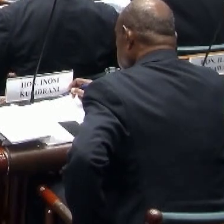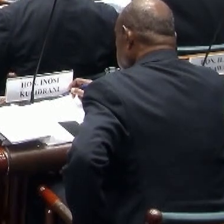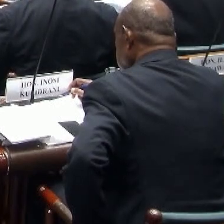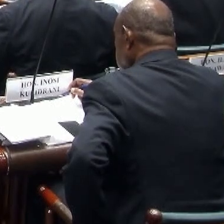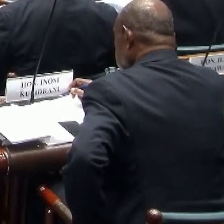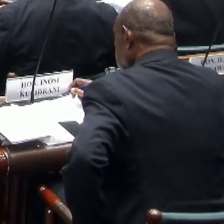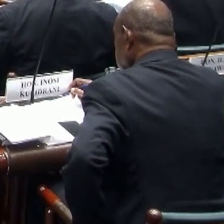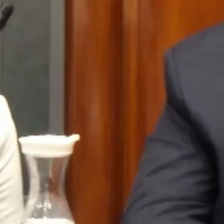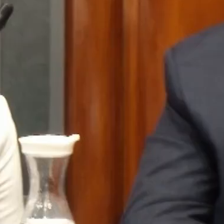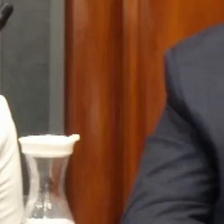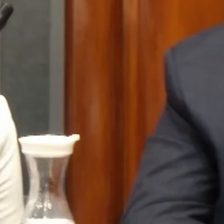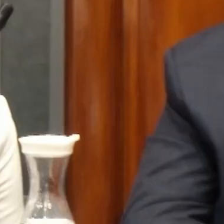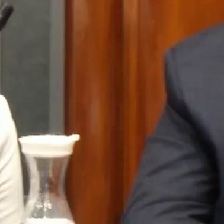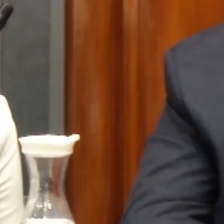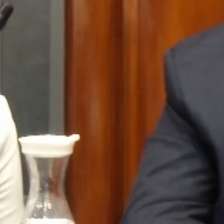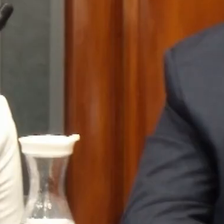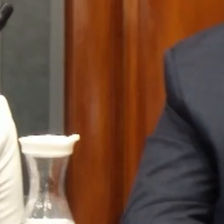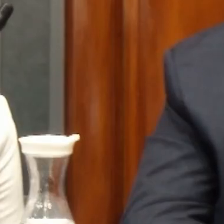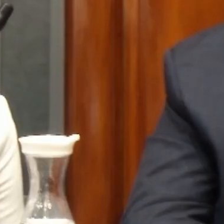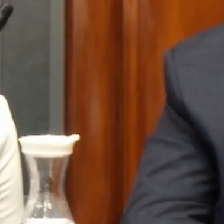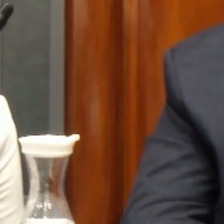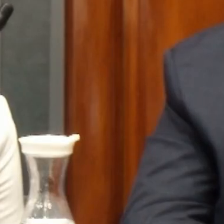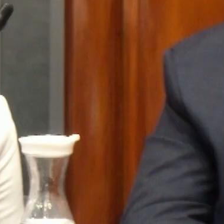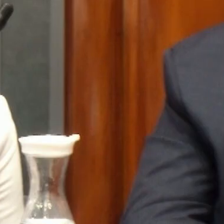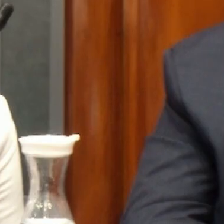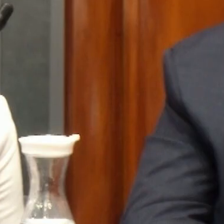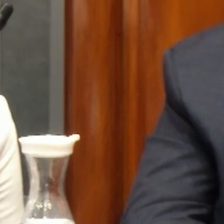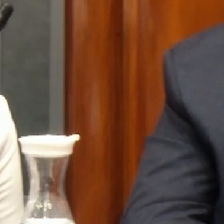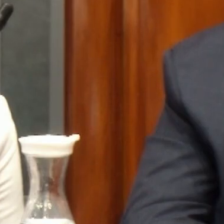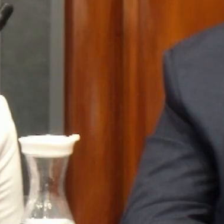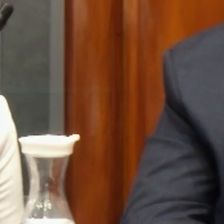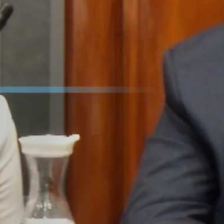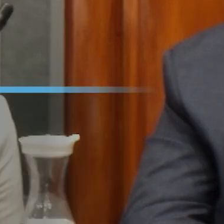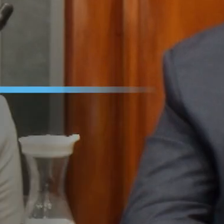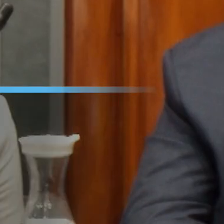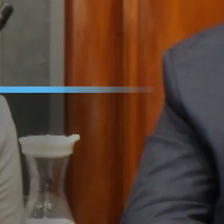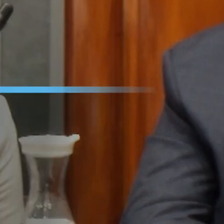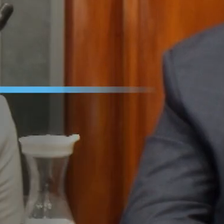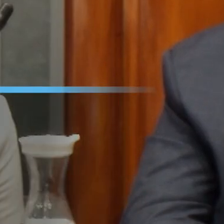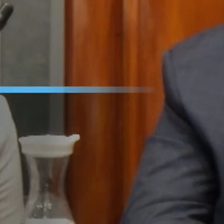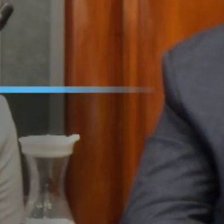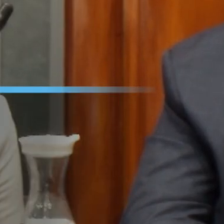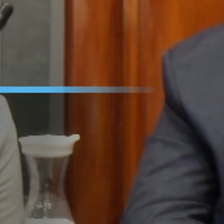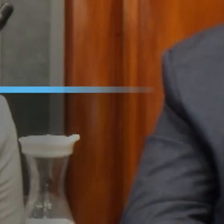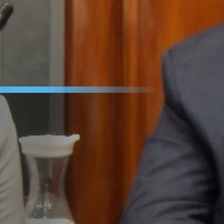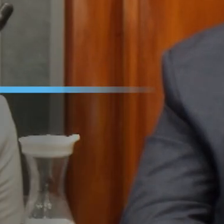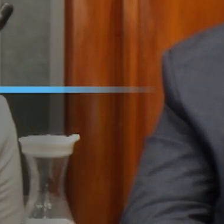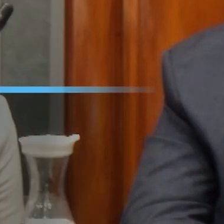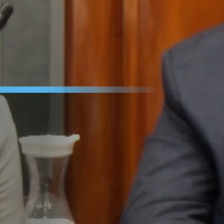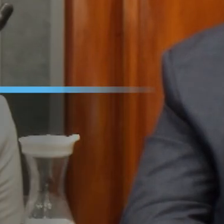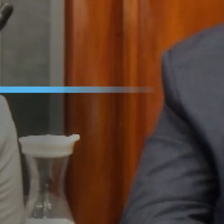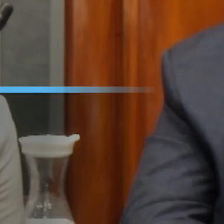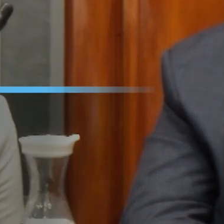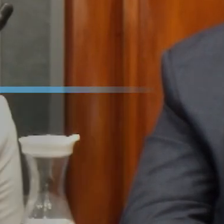Thank you, Honourable Speaker, sir. And Honourable Speaker, I'd like to thank Honourable Ilyasa for raising this question regarding the status of pending